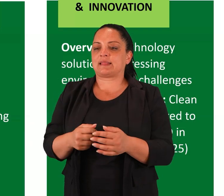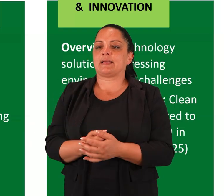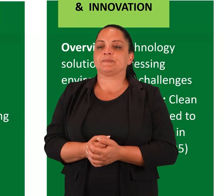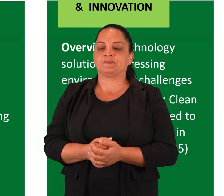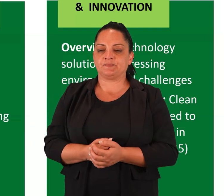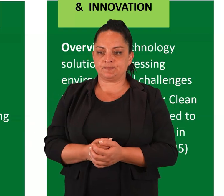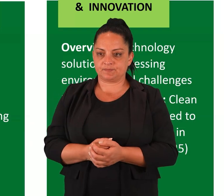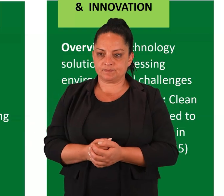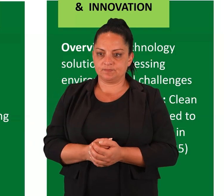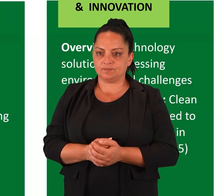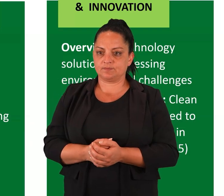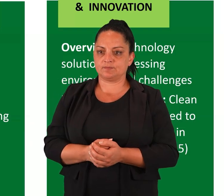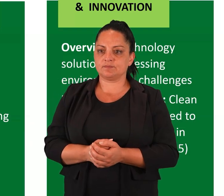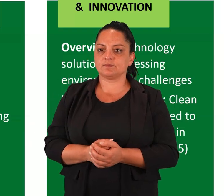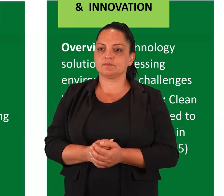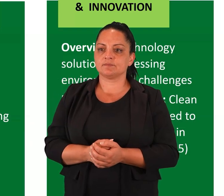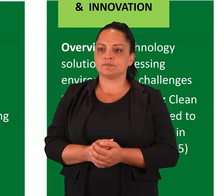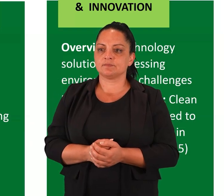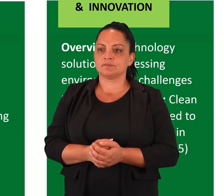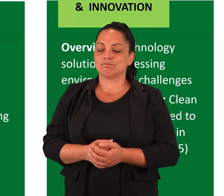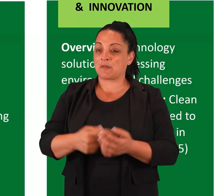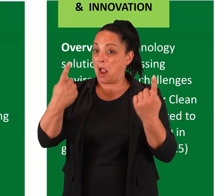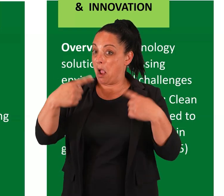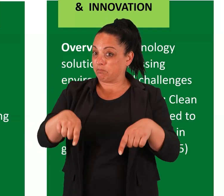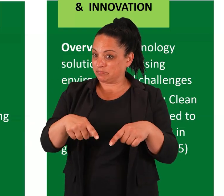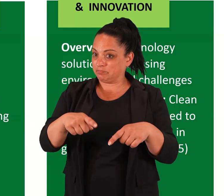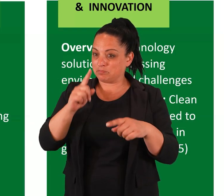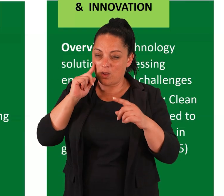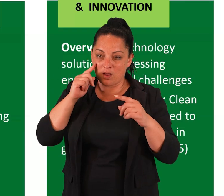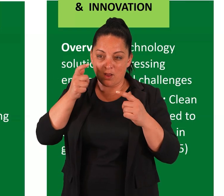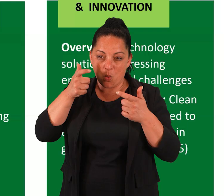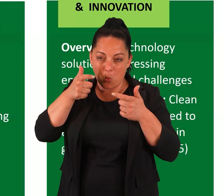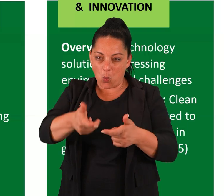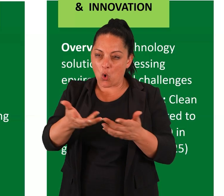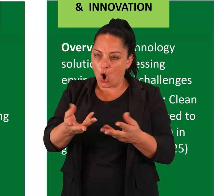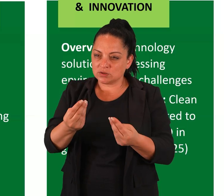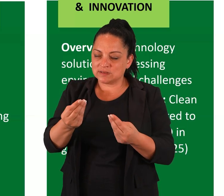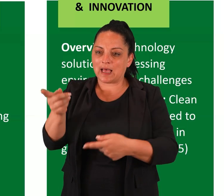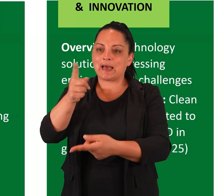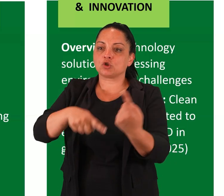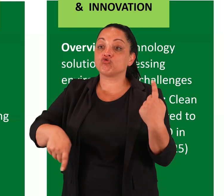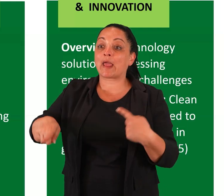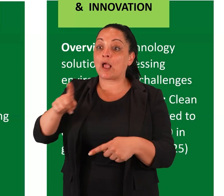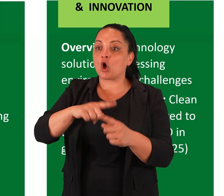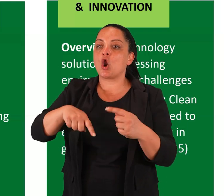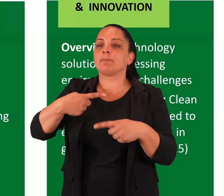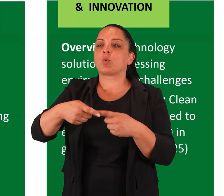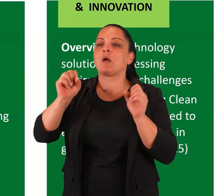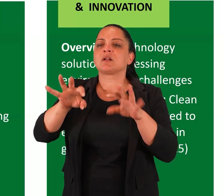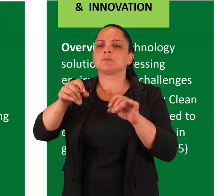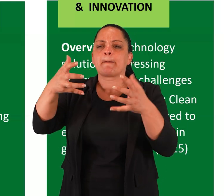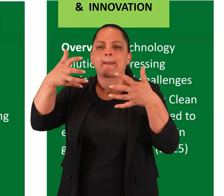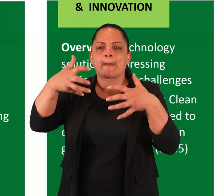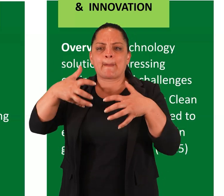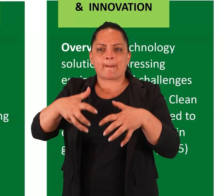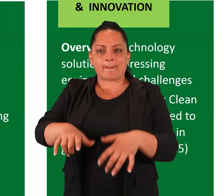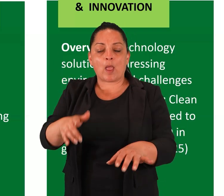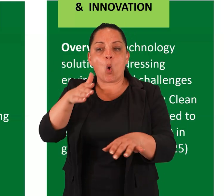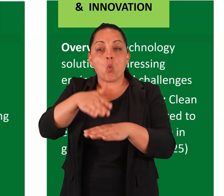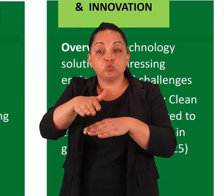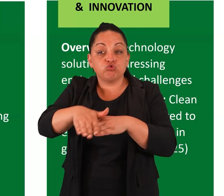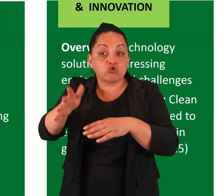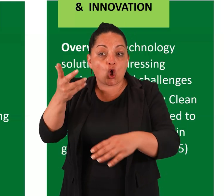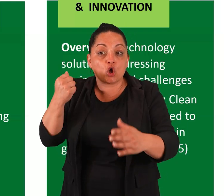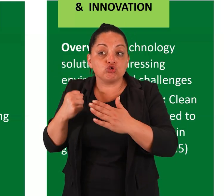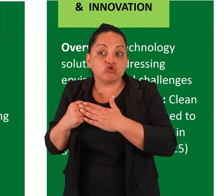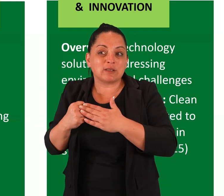and waste management sector. This sector focuses on recycling, waste reduction, and sustainable use of